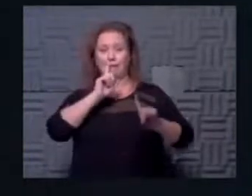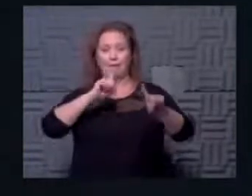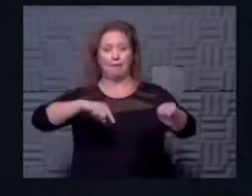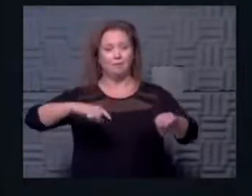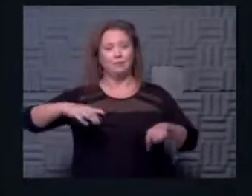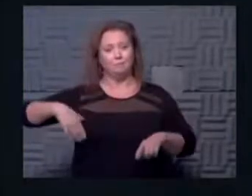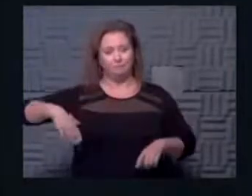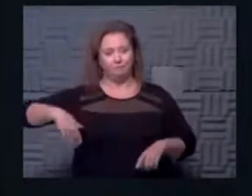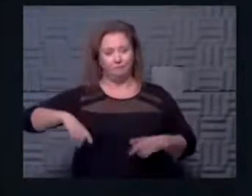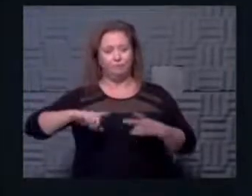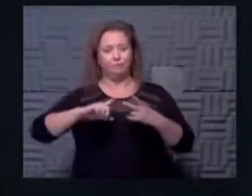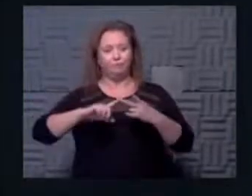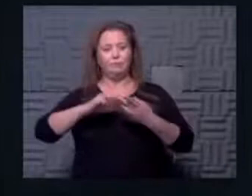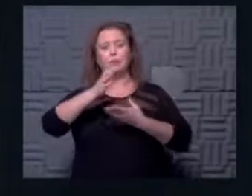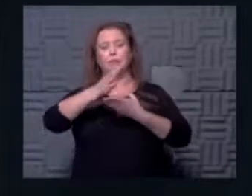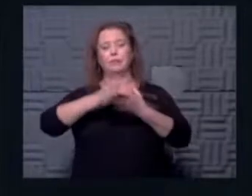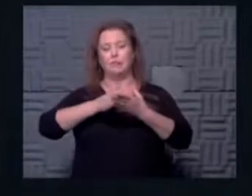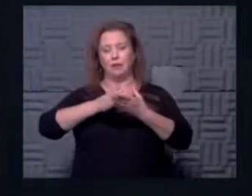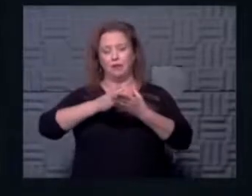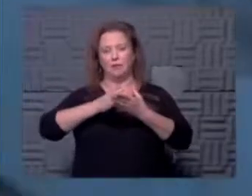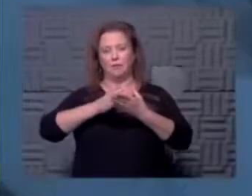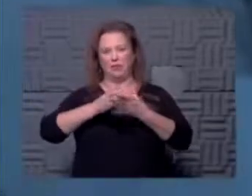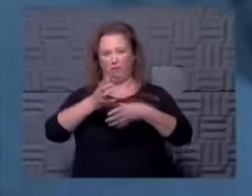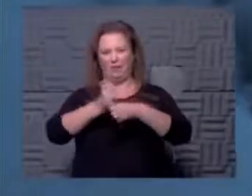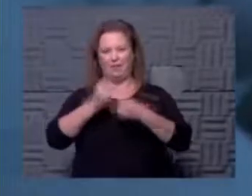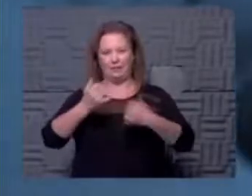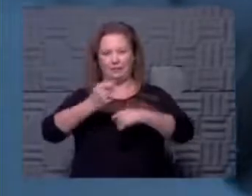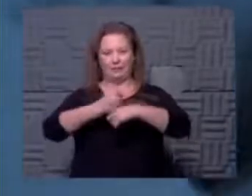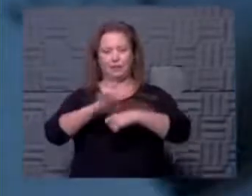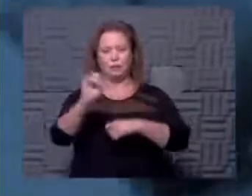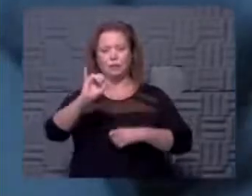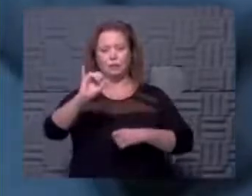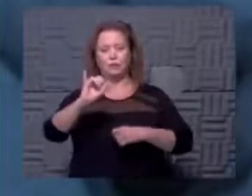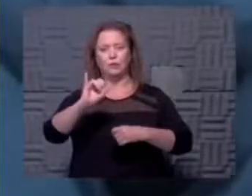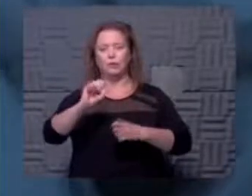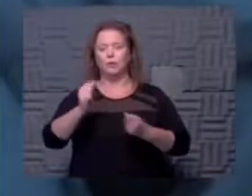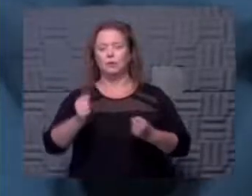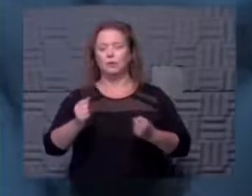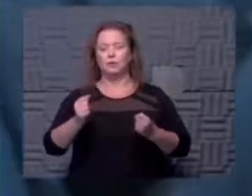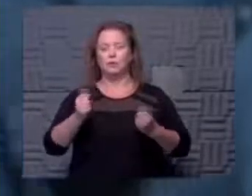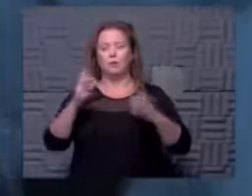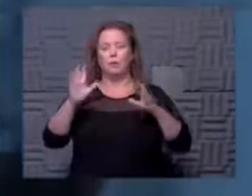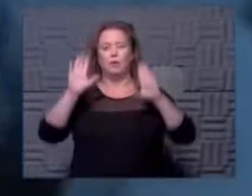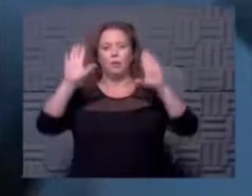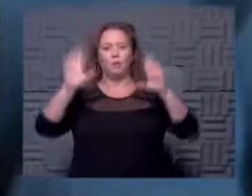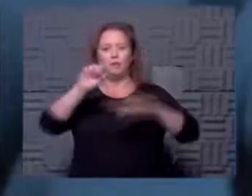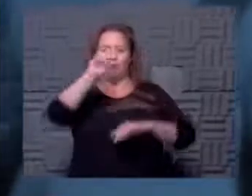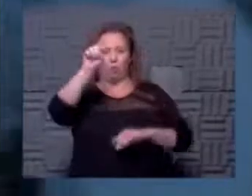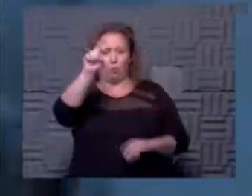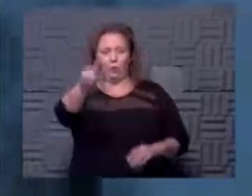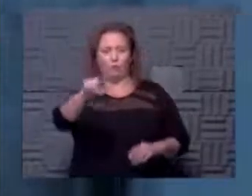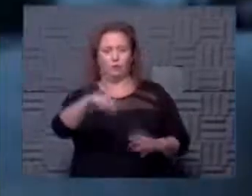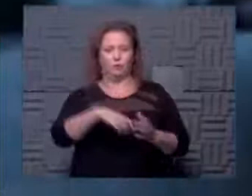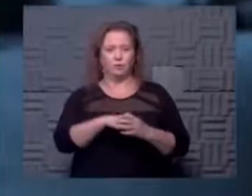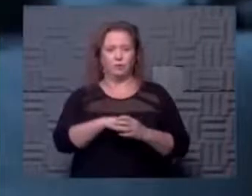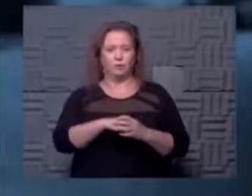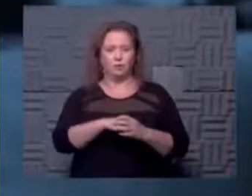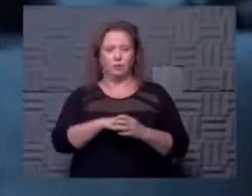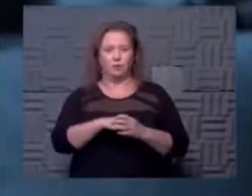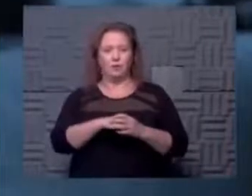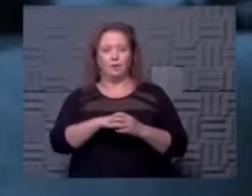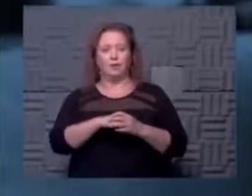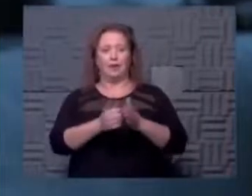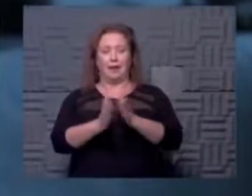answered. We're going to include some that are coming in today as well. So many great questions, so tune in and come